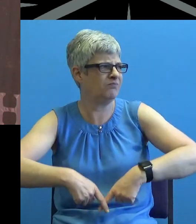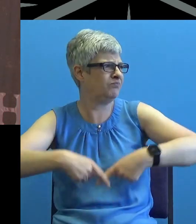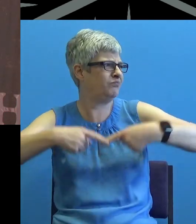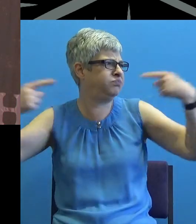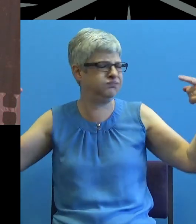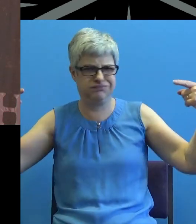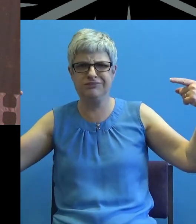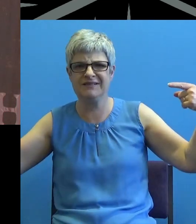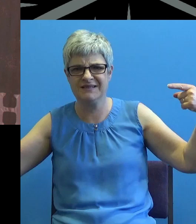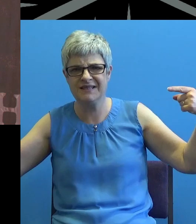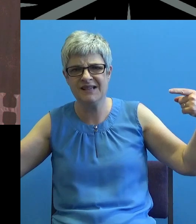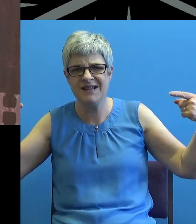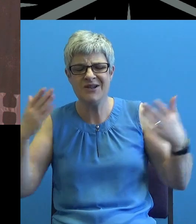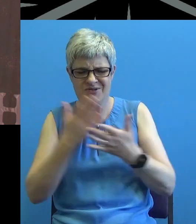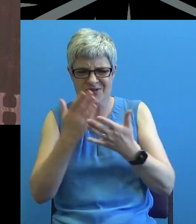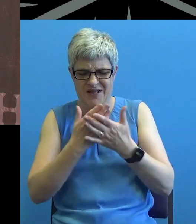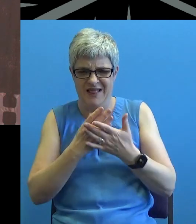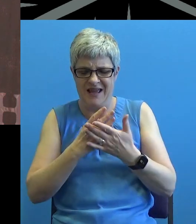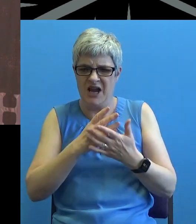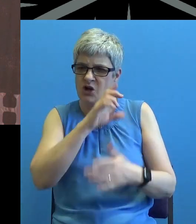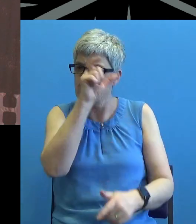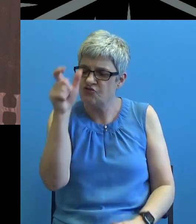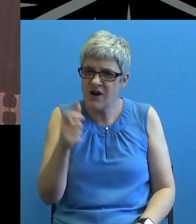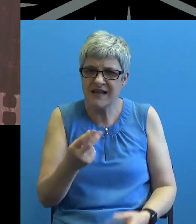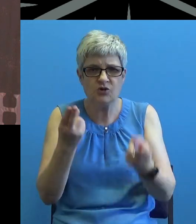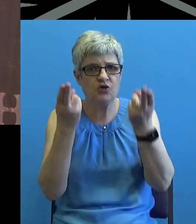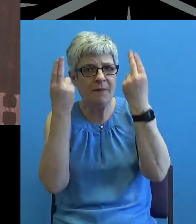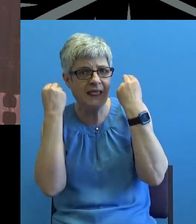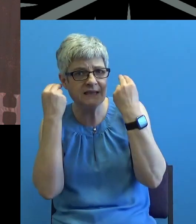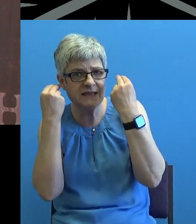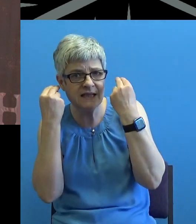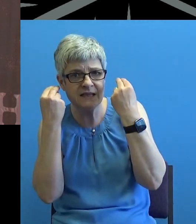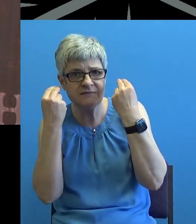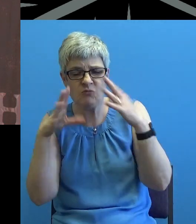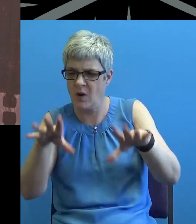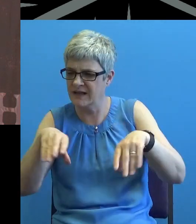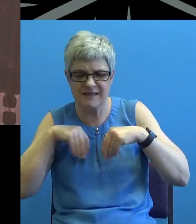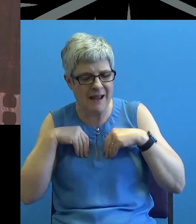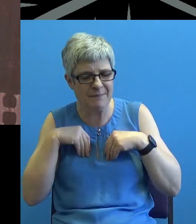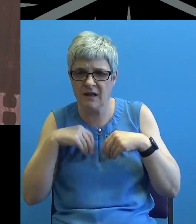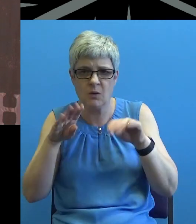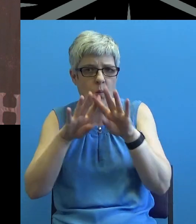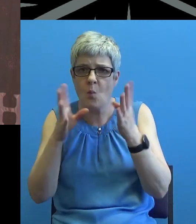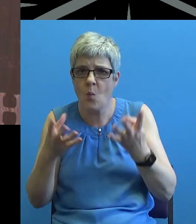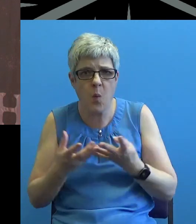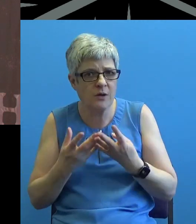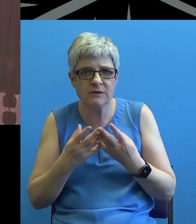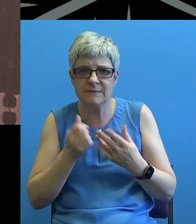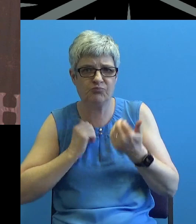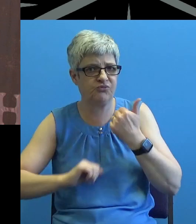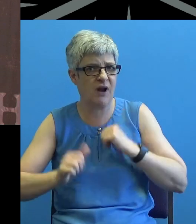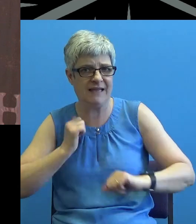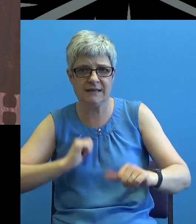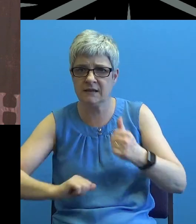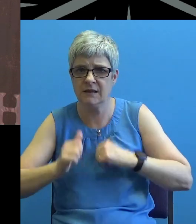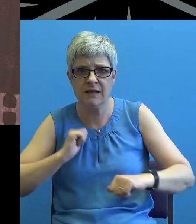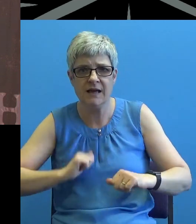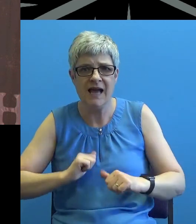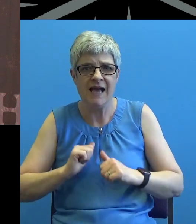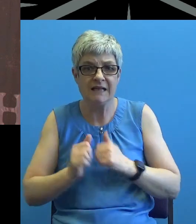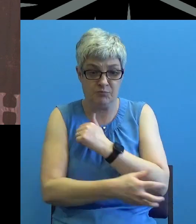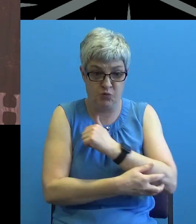it? This was Christ's humility over worldly pride. This was poverty over